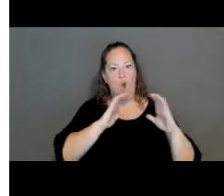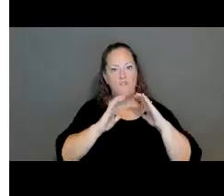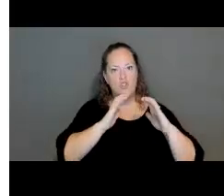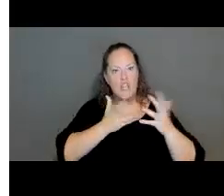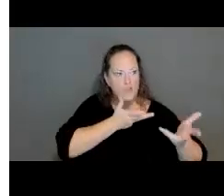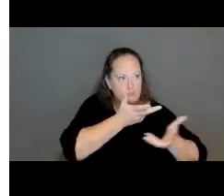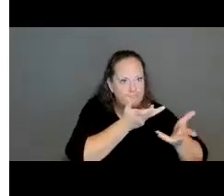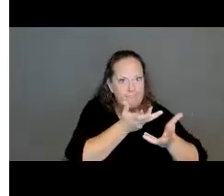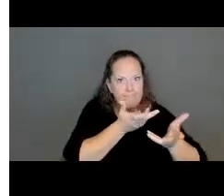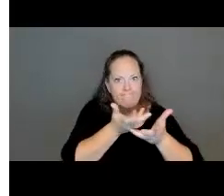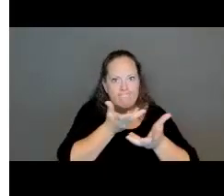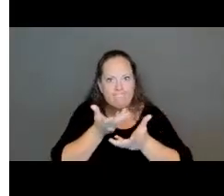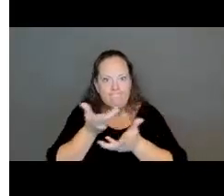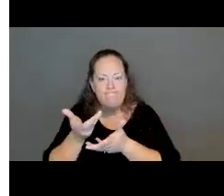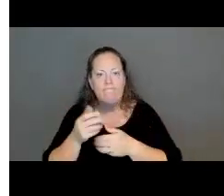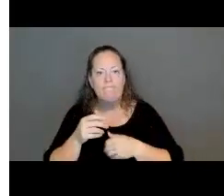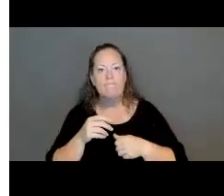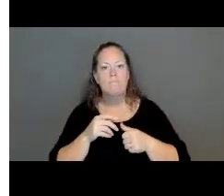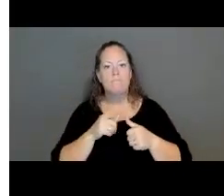and after